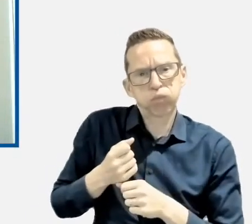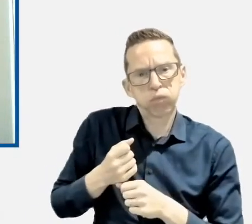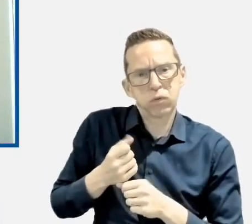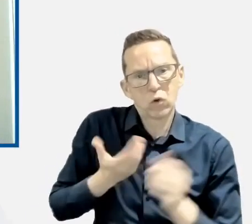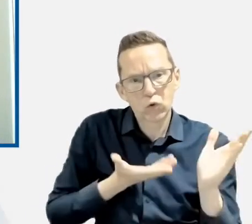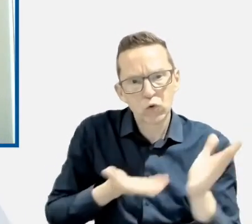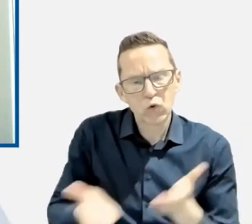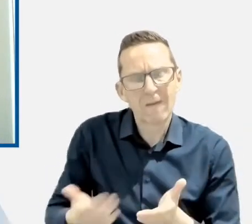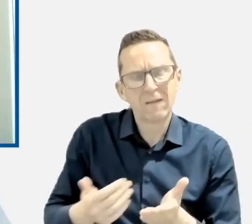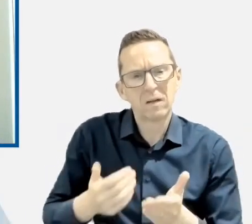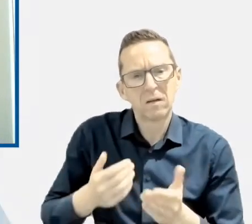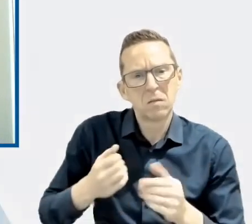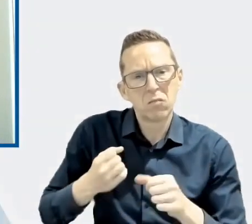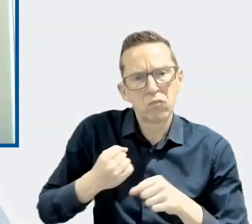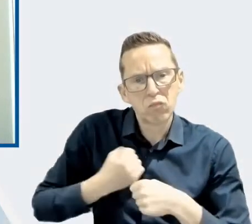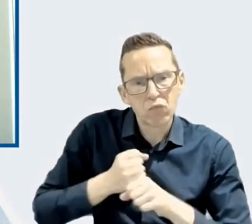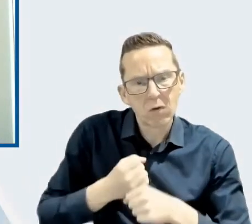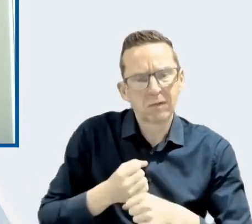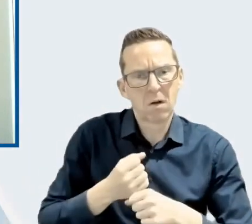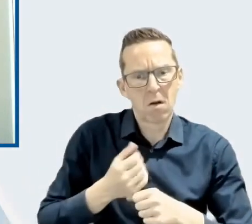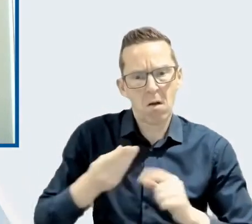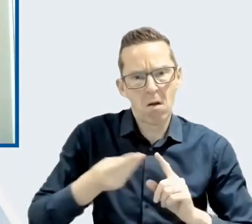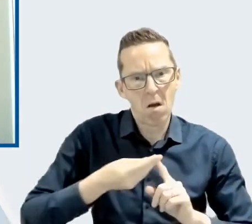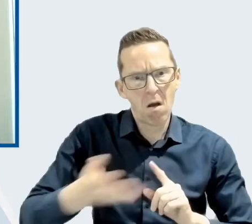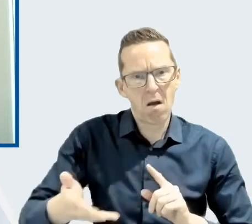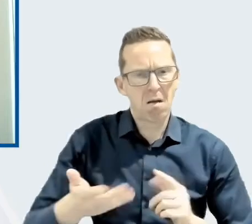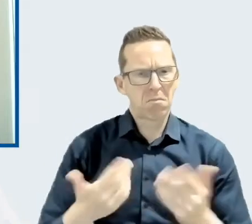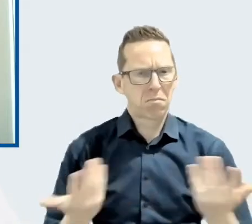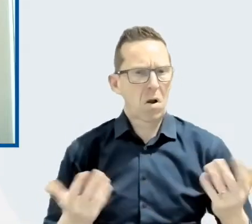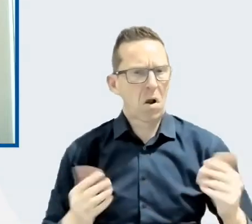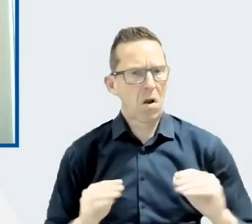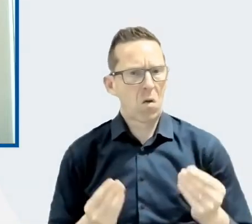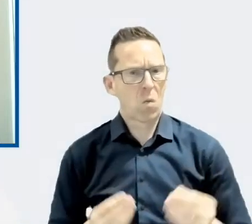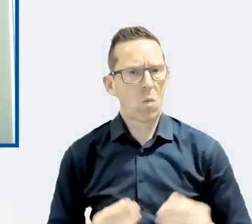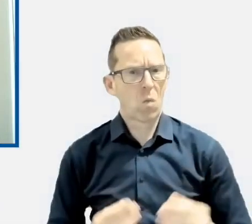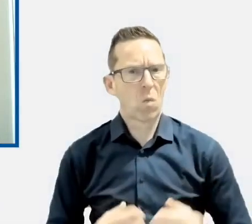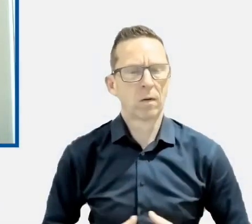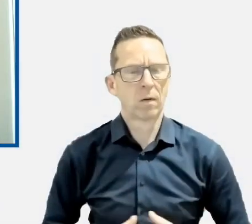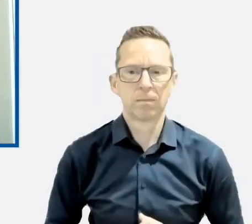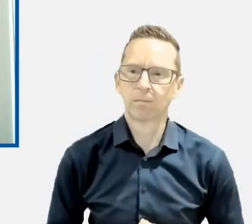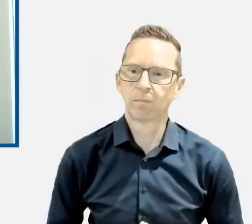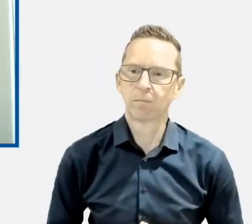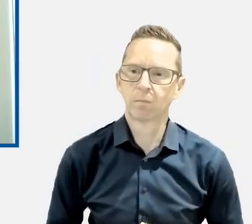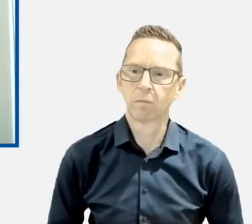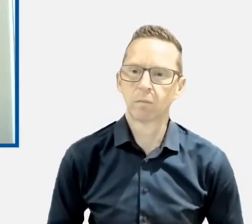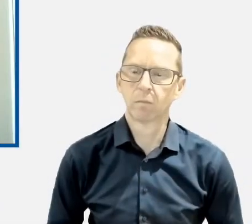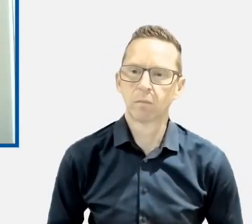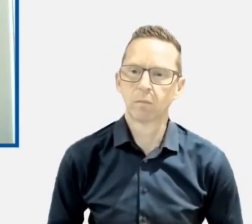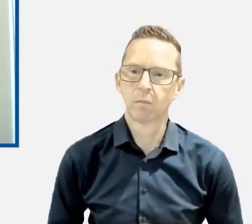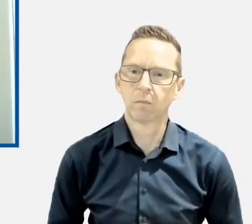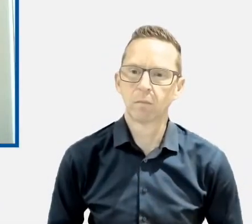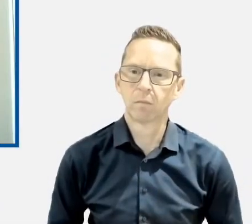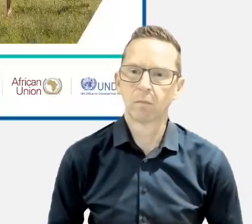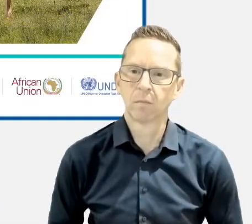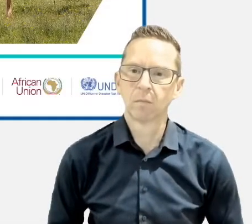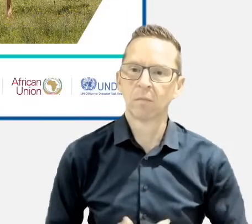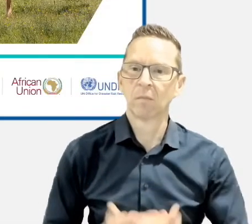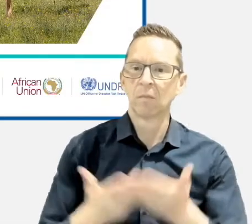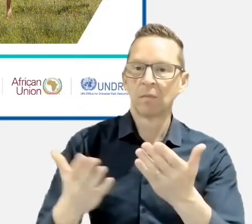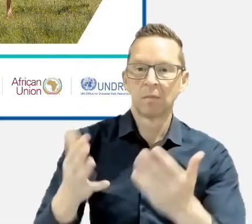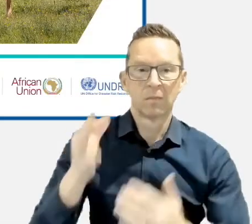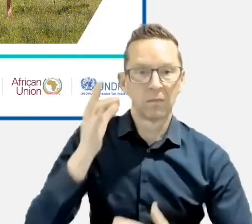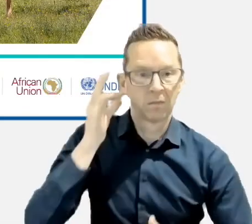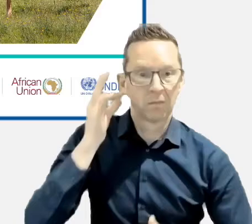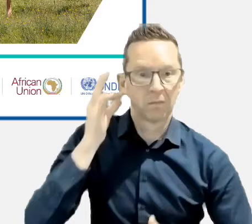Gemma, and then I'll come back to Ahmed. So Gemma, please, the floor is yours.